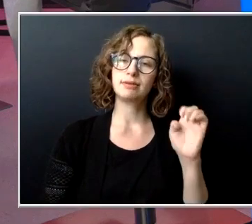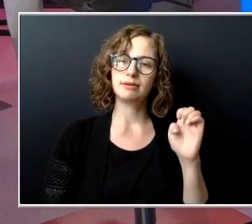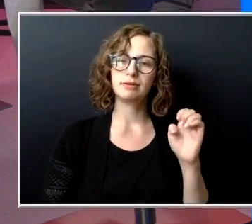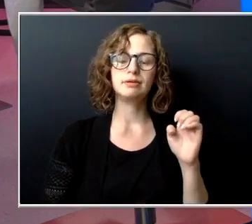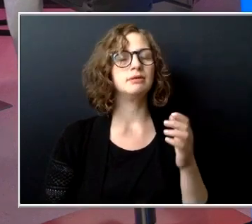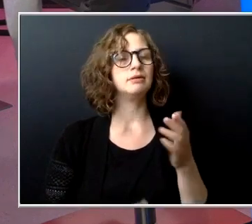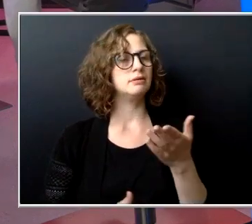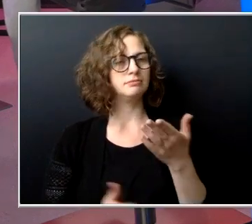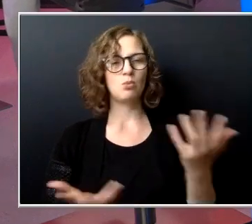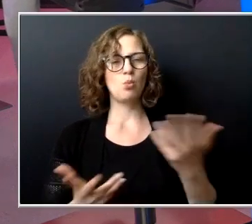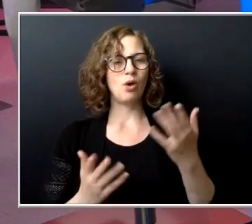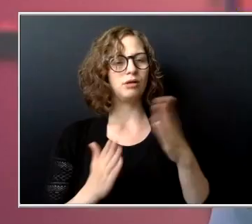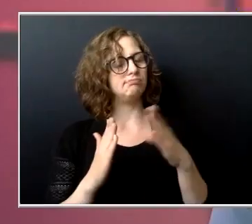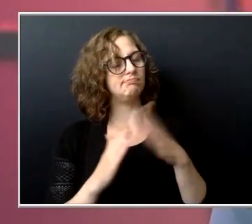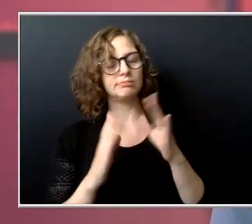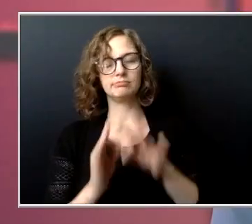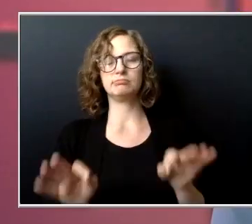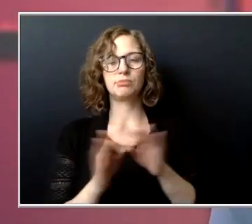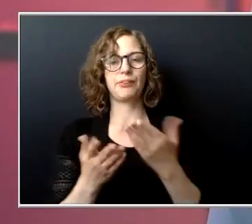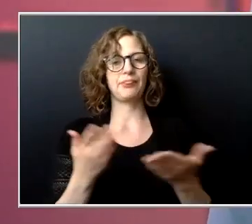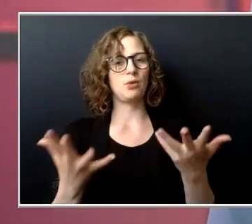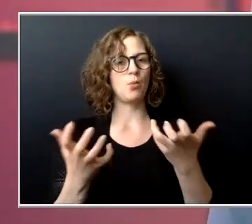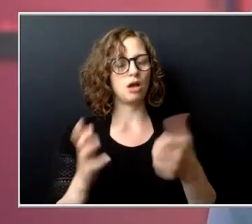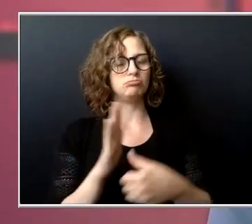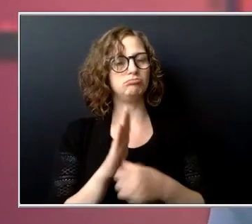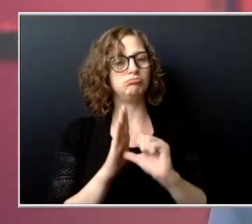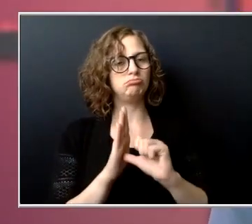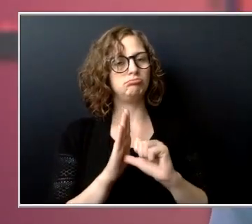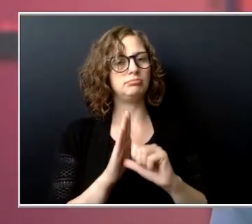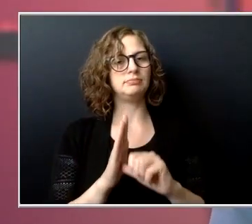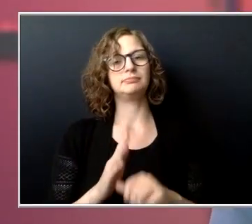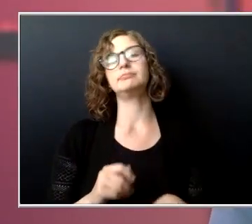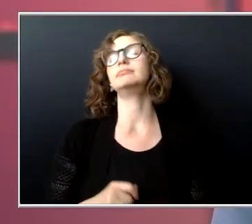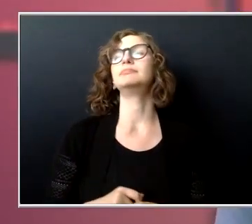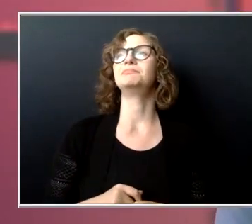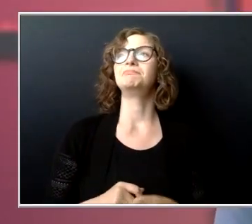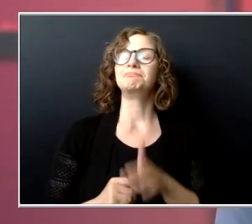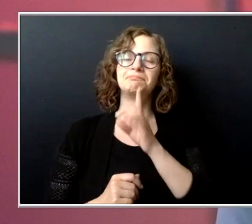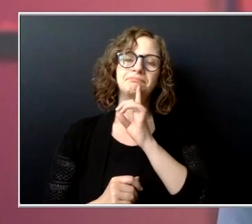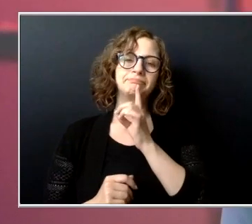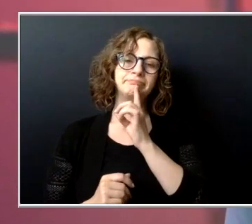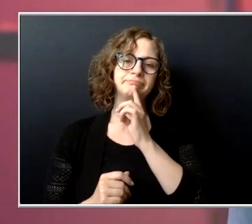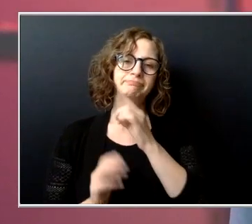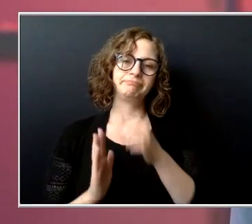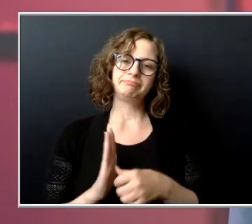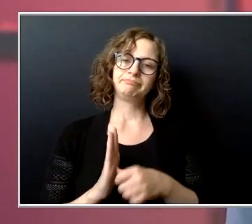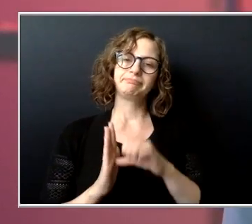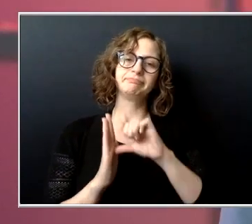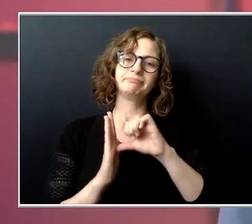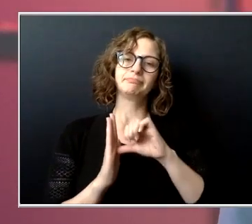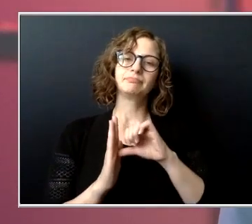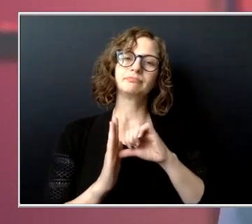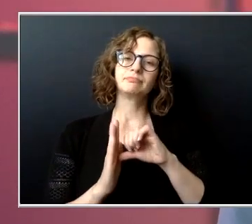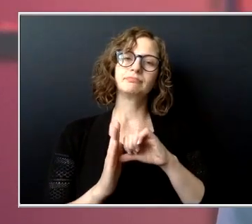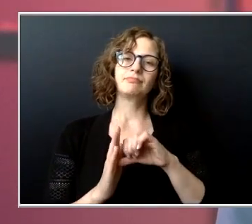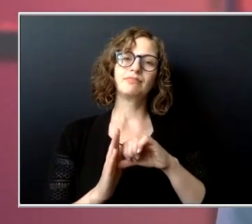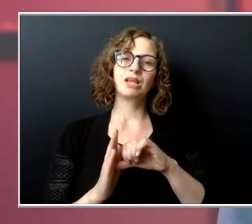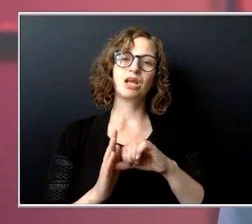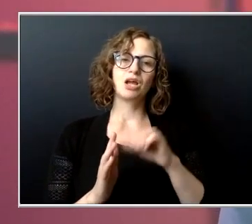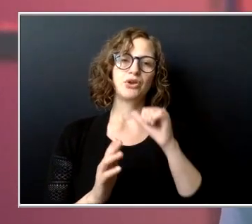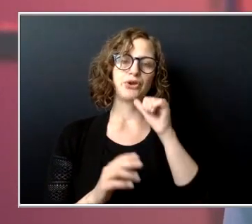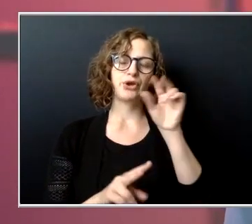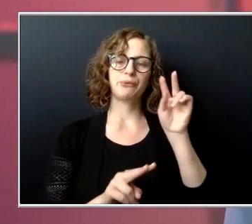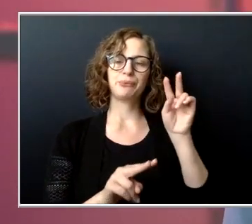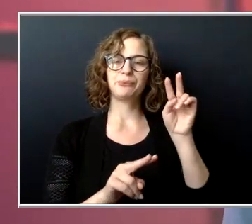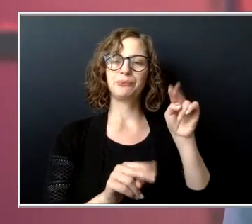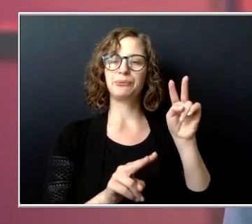you want our viewers to know? Yeah, I think the most important thing is that don't think poorly on all patients who have diabetes.